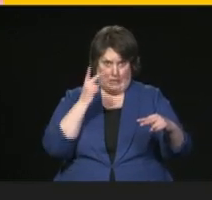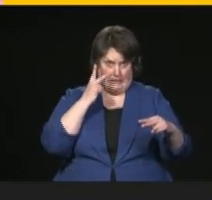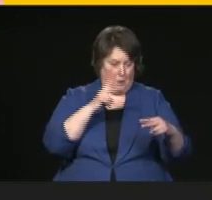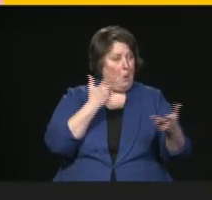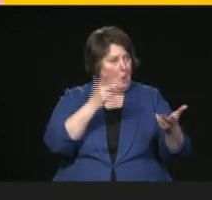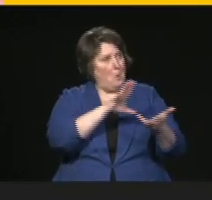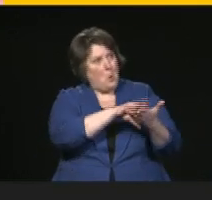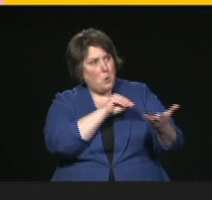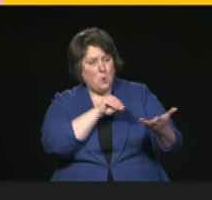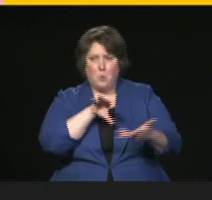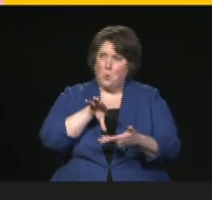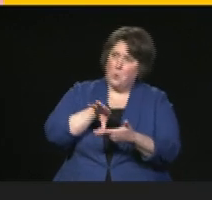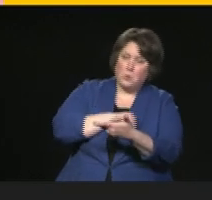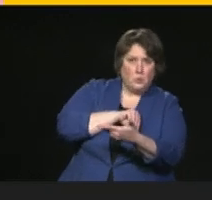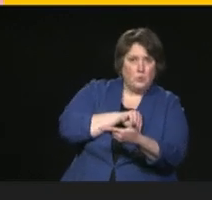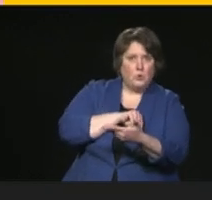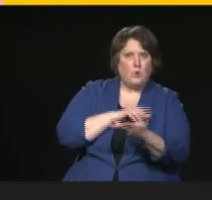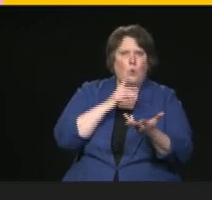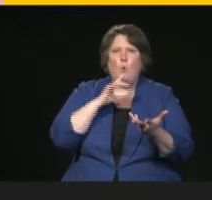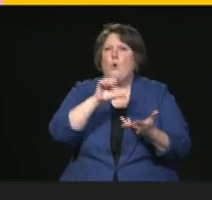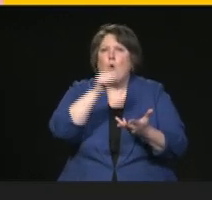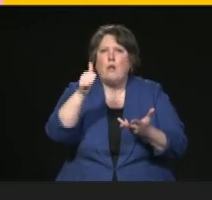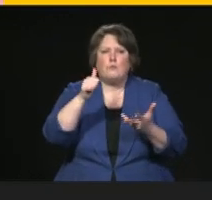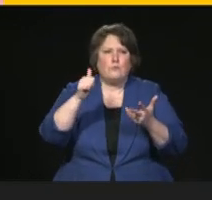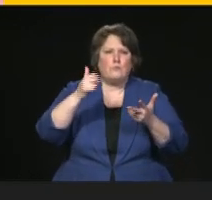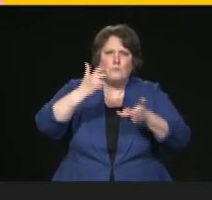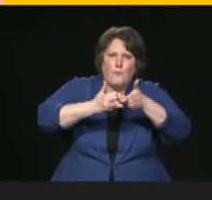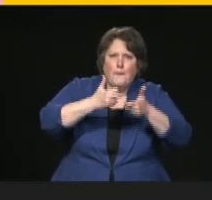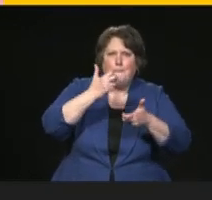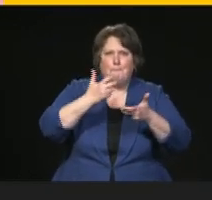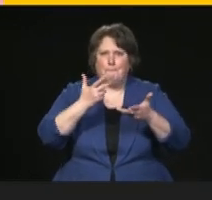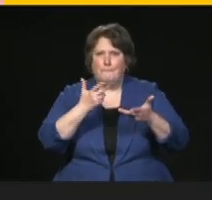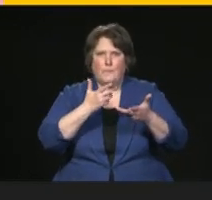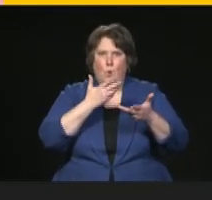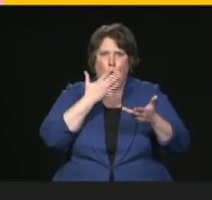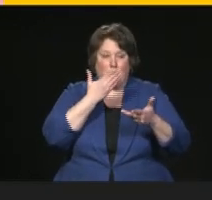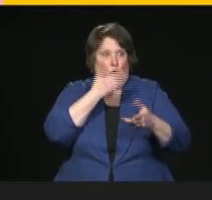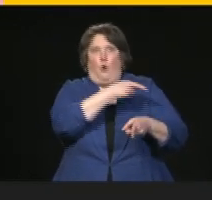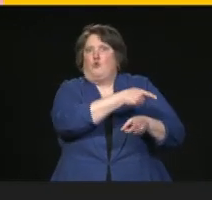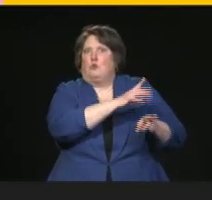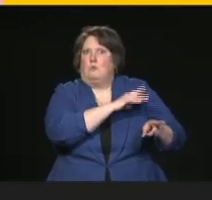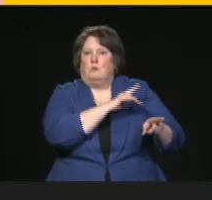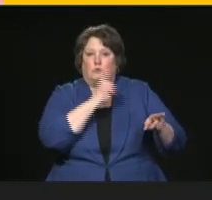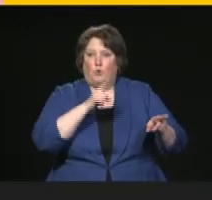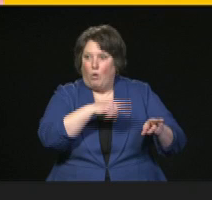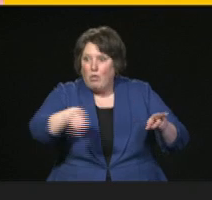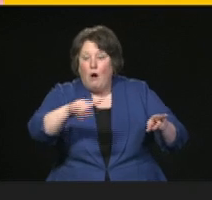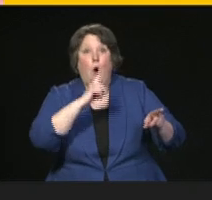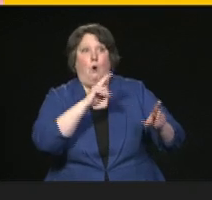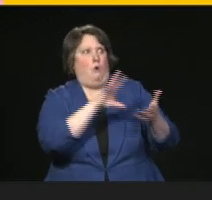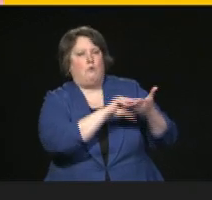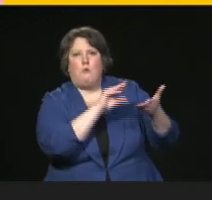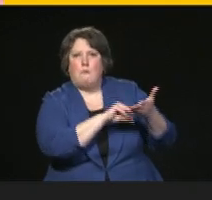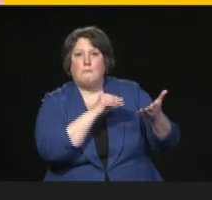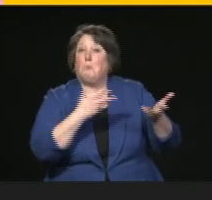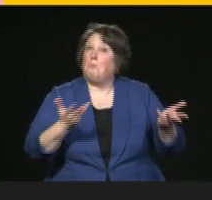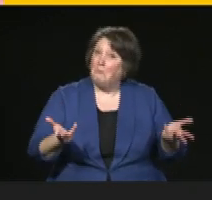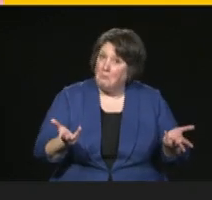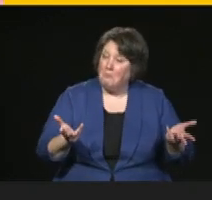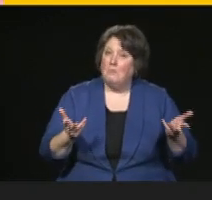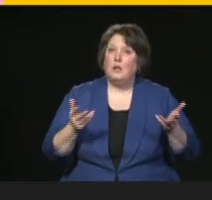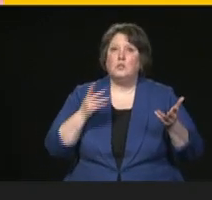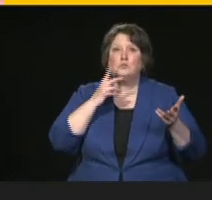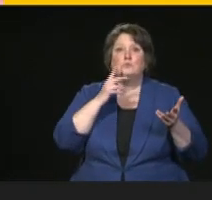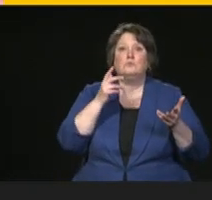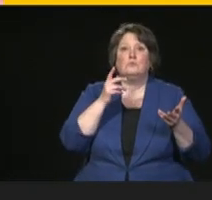could exchange best practices. So in terms of a national approach, we recognize that each of the provinces and territories do what's necessary